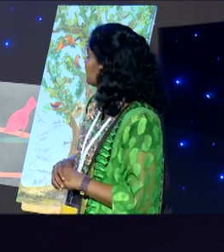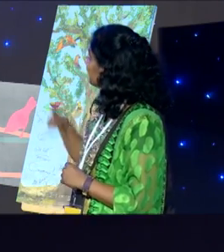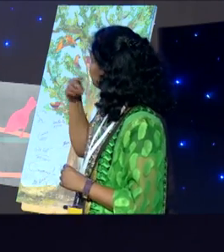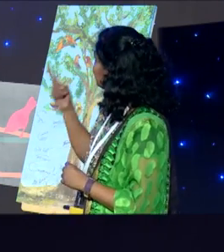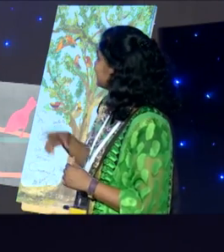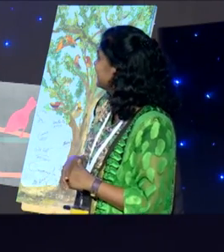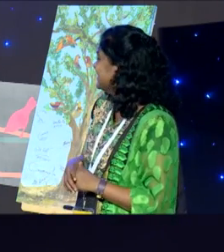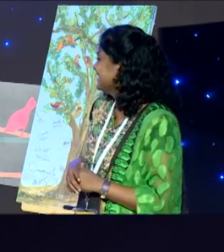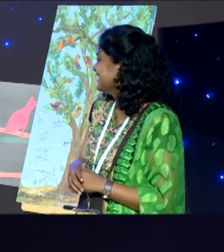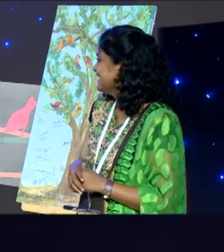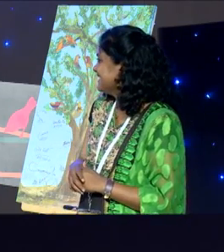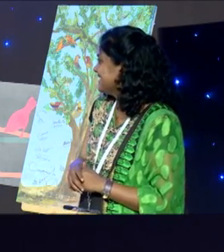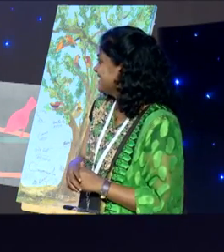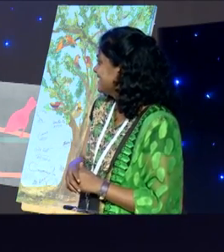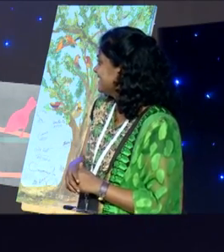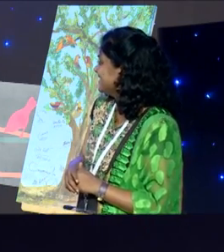spots.